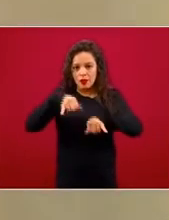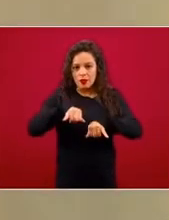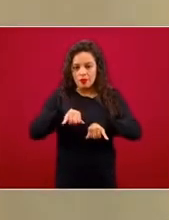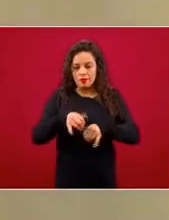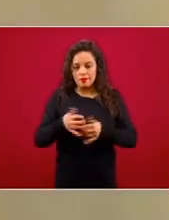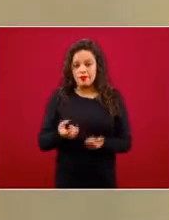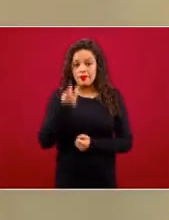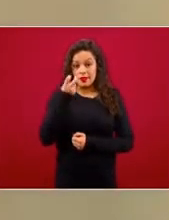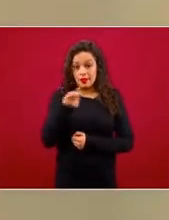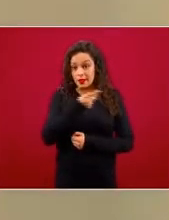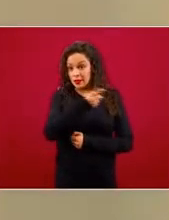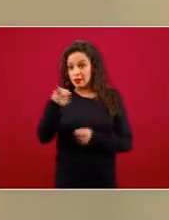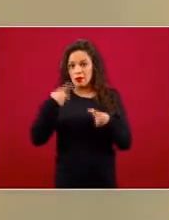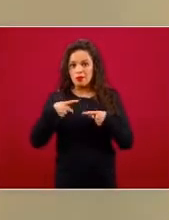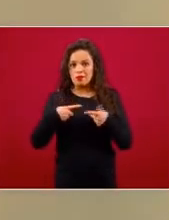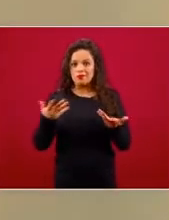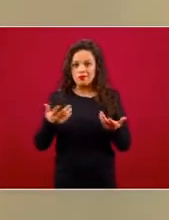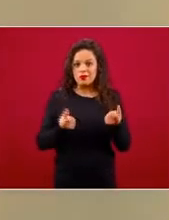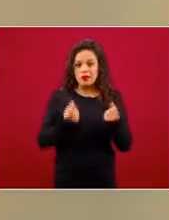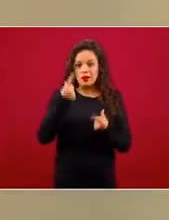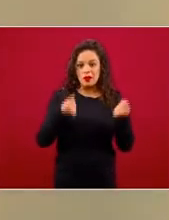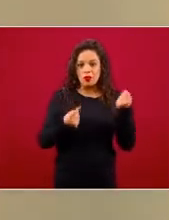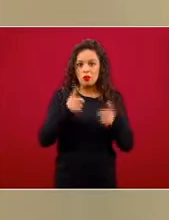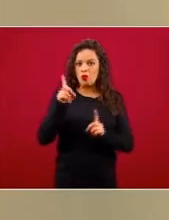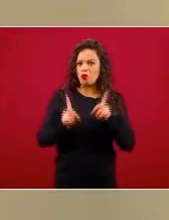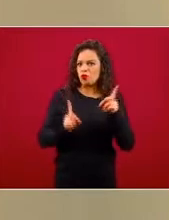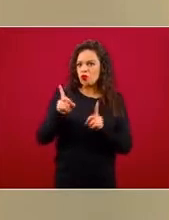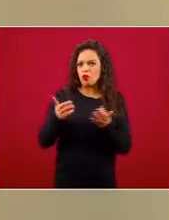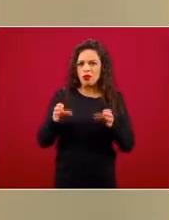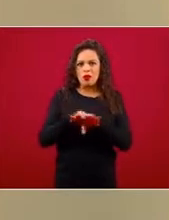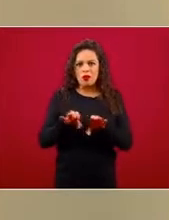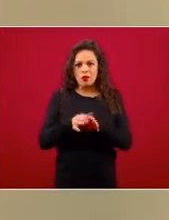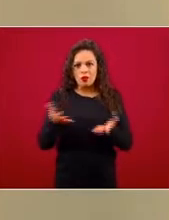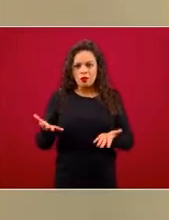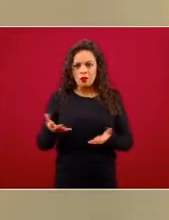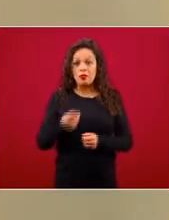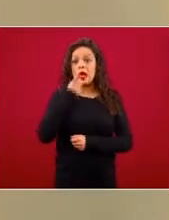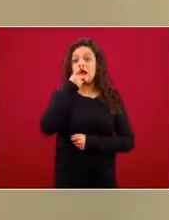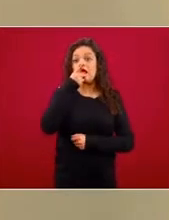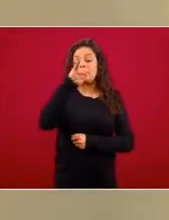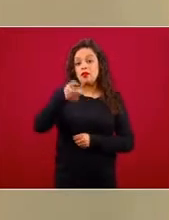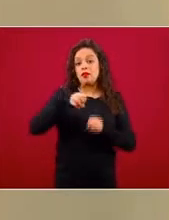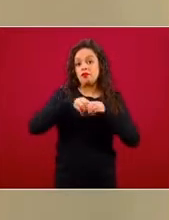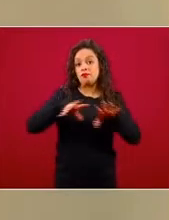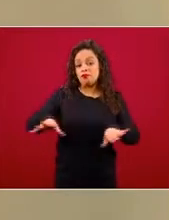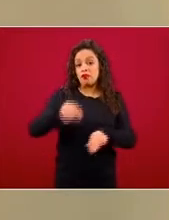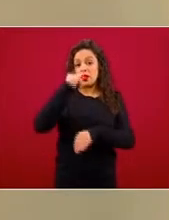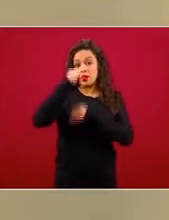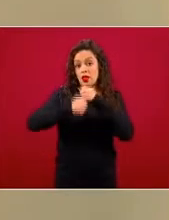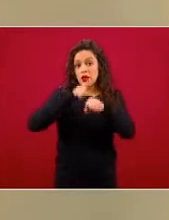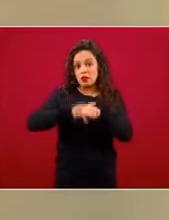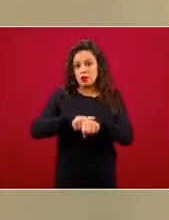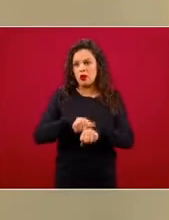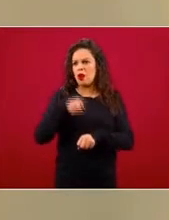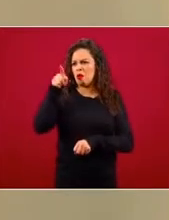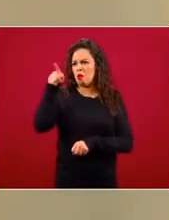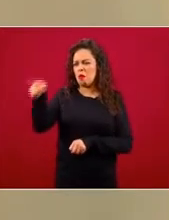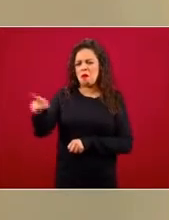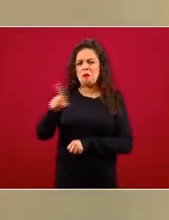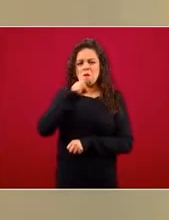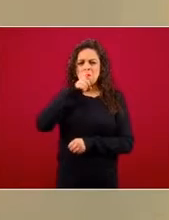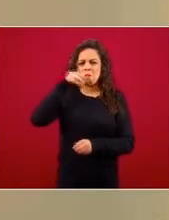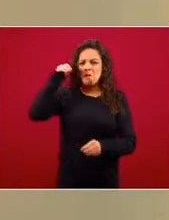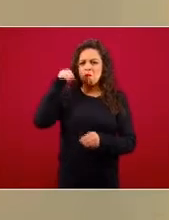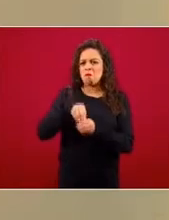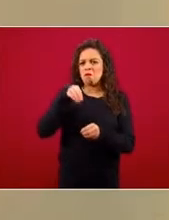is something that we saw today on international press media is that maybe we are withholding information. But no, we have gone over this